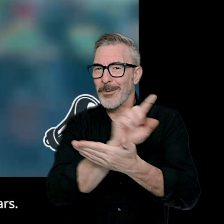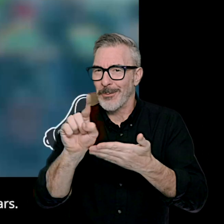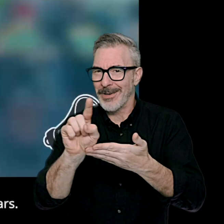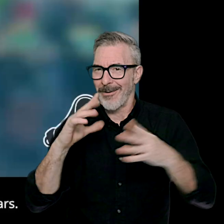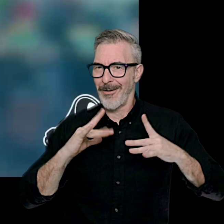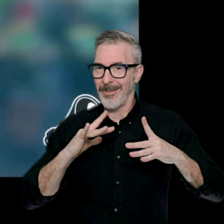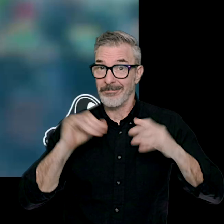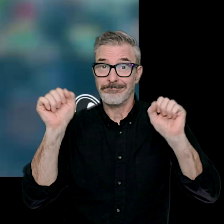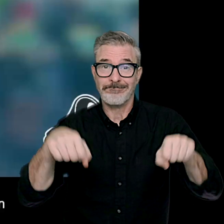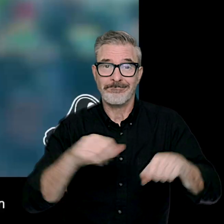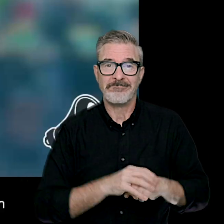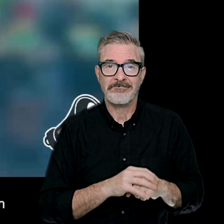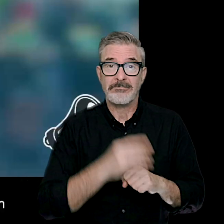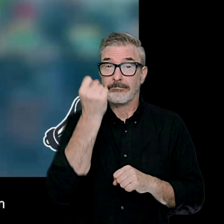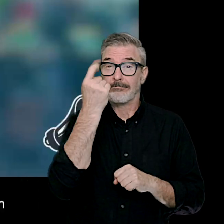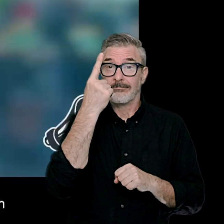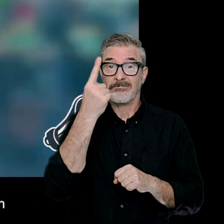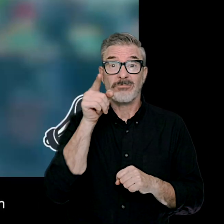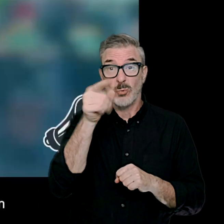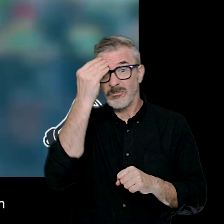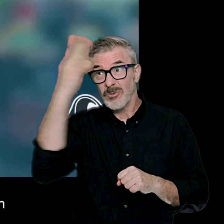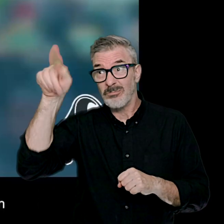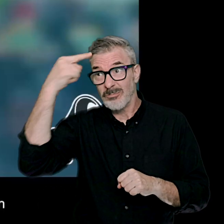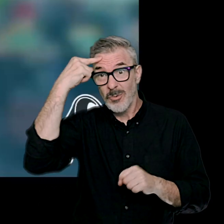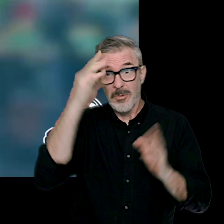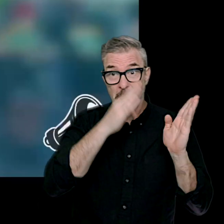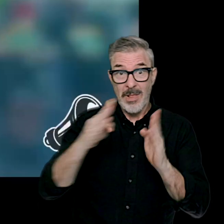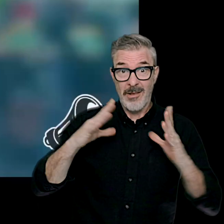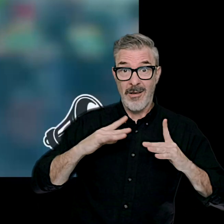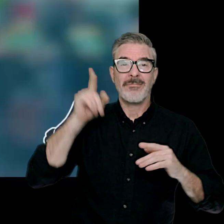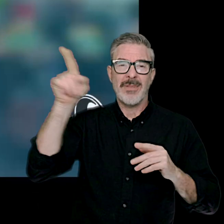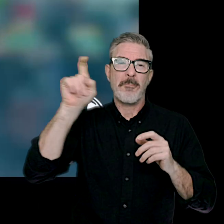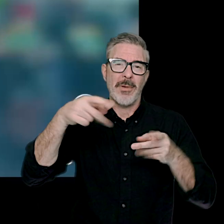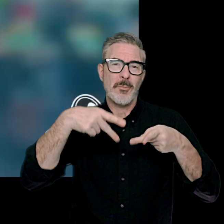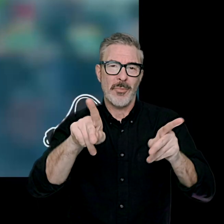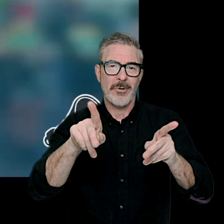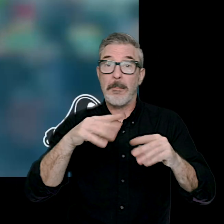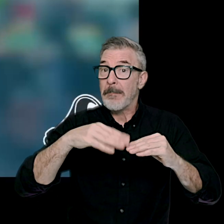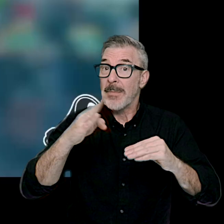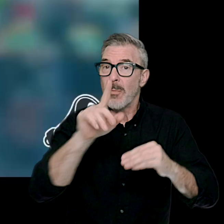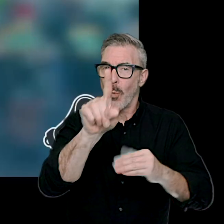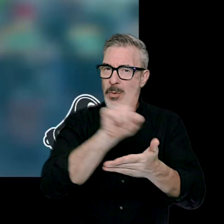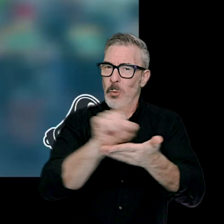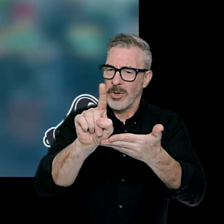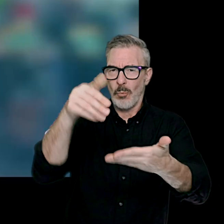years. Your employer must allow you to take your vacation at least 1 week at a time.